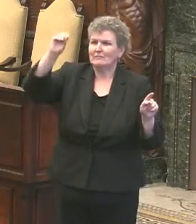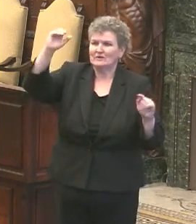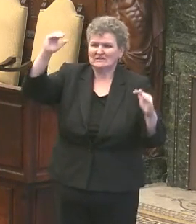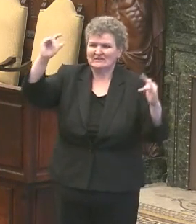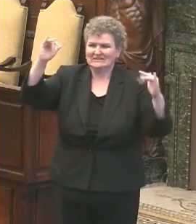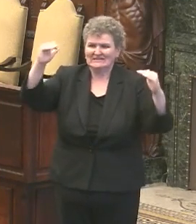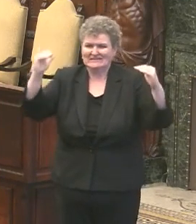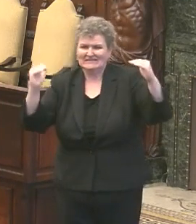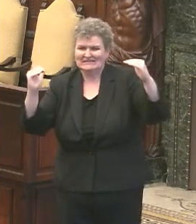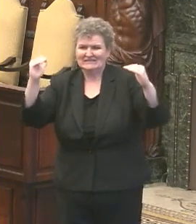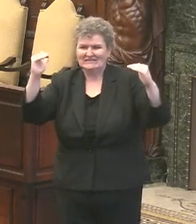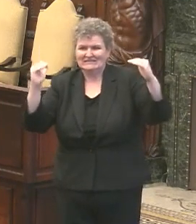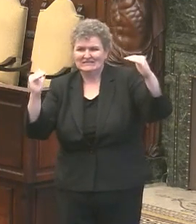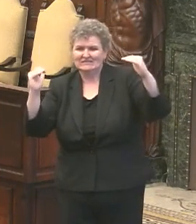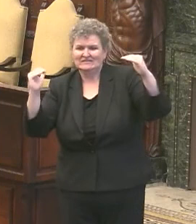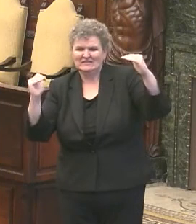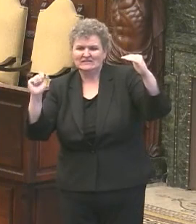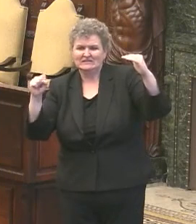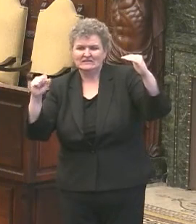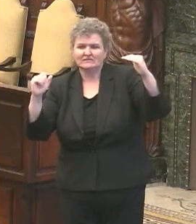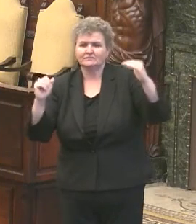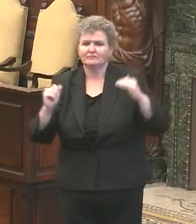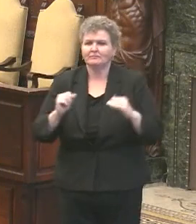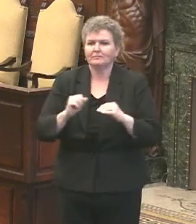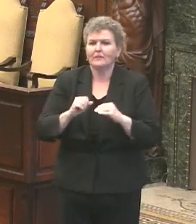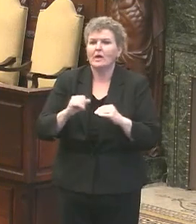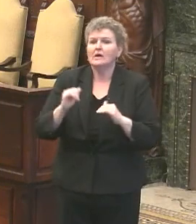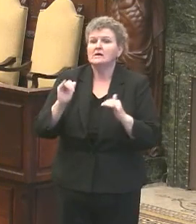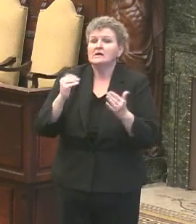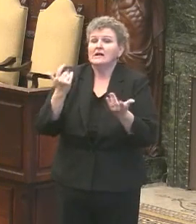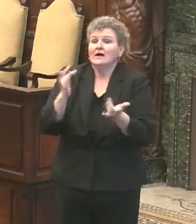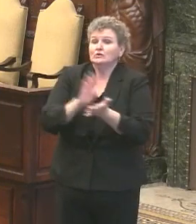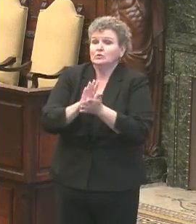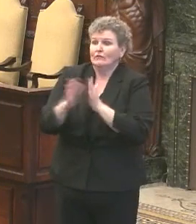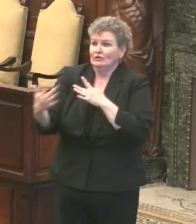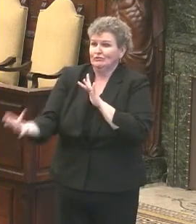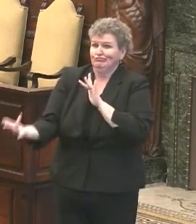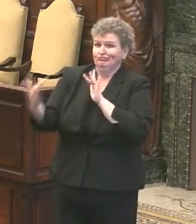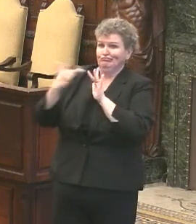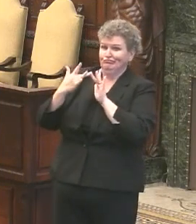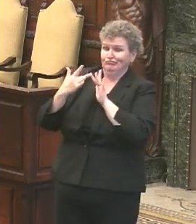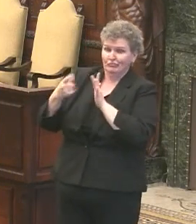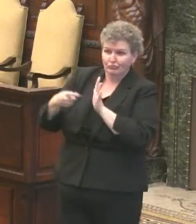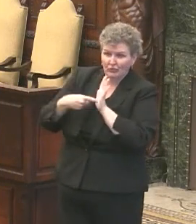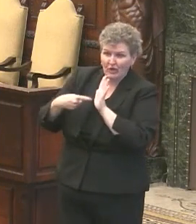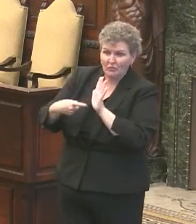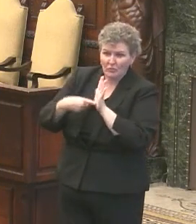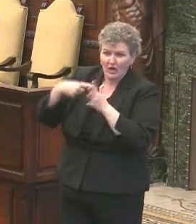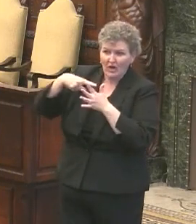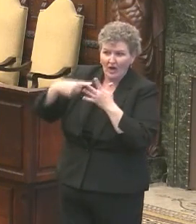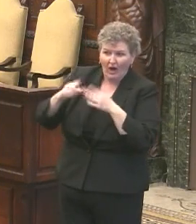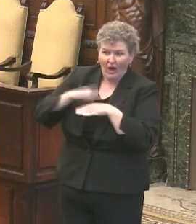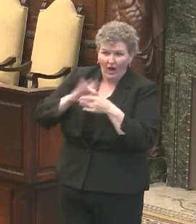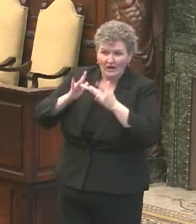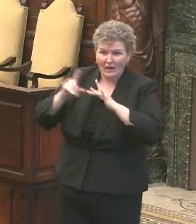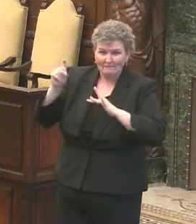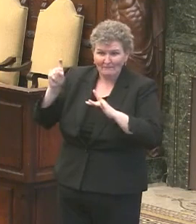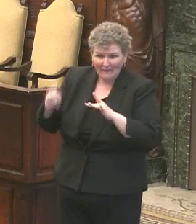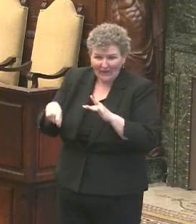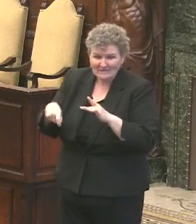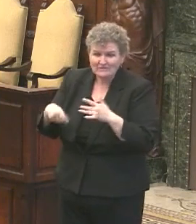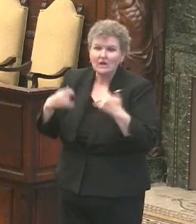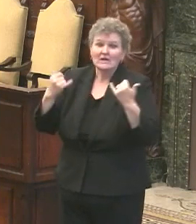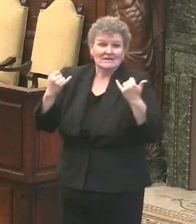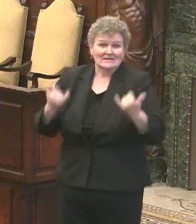Now, in the wake of that, a number of schools have contacted us to ask if they are required to go to remote learning only. At this point, here in Philadelphia, we